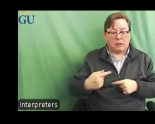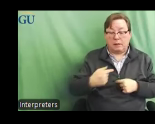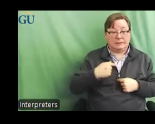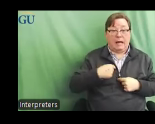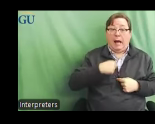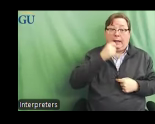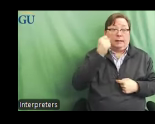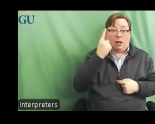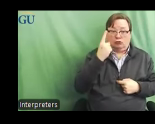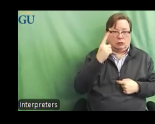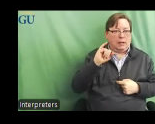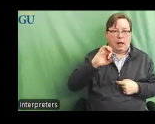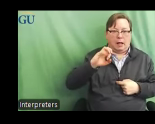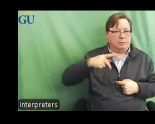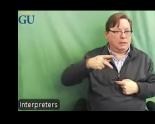them.